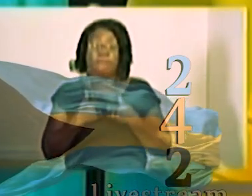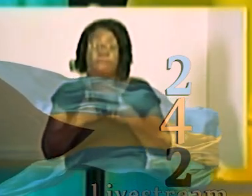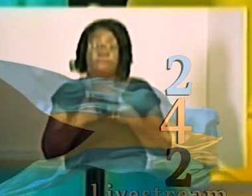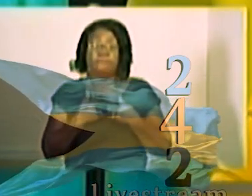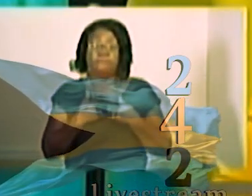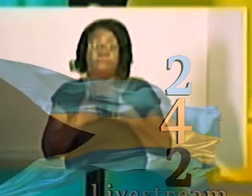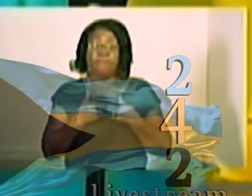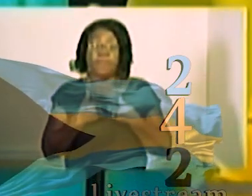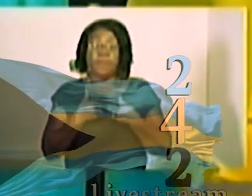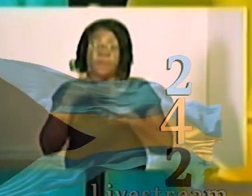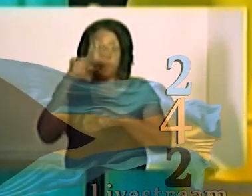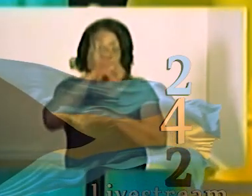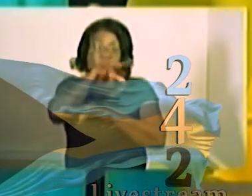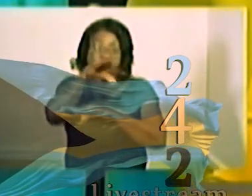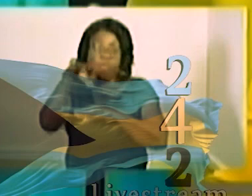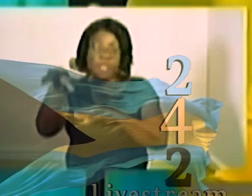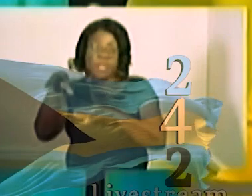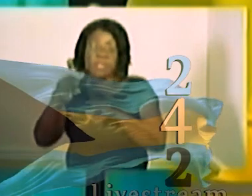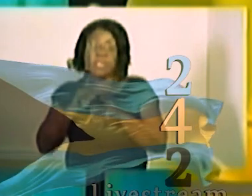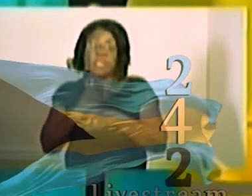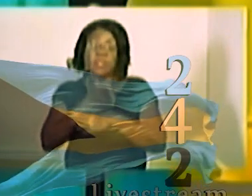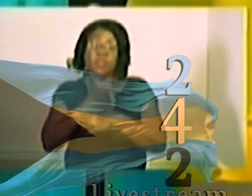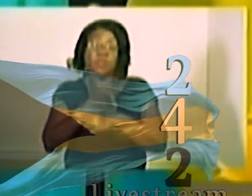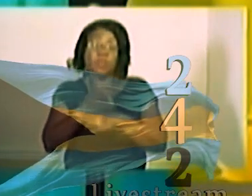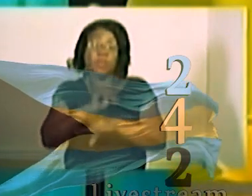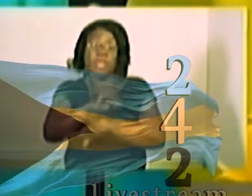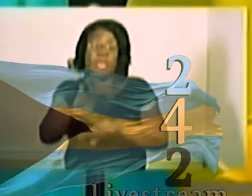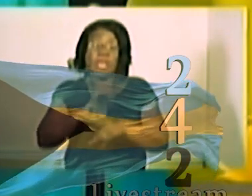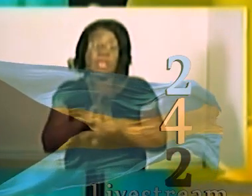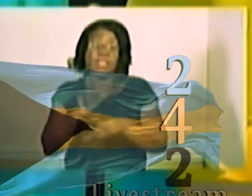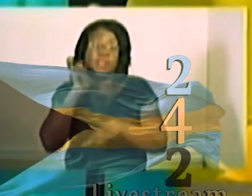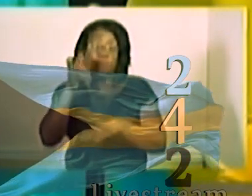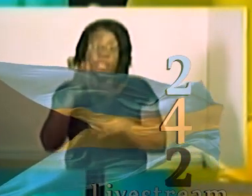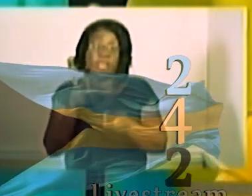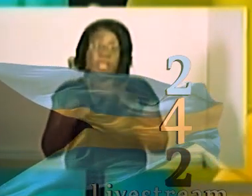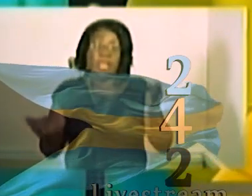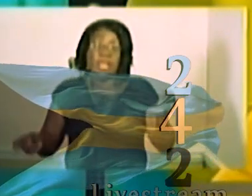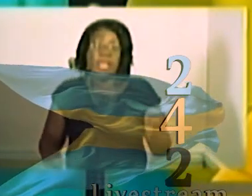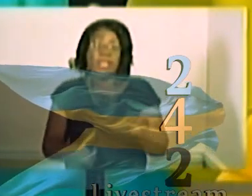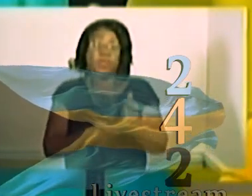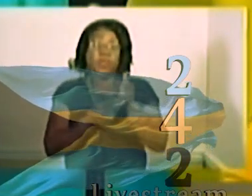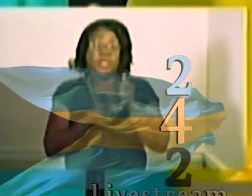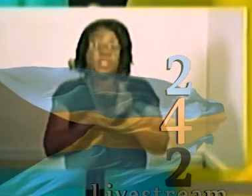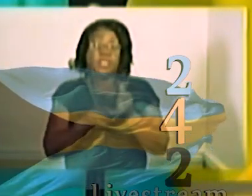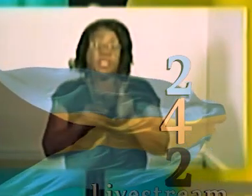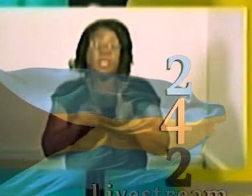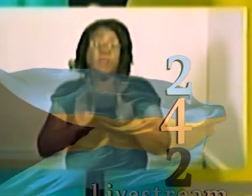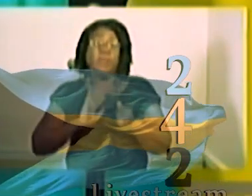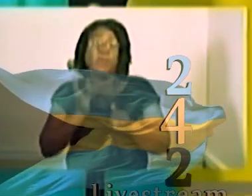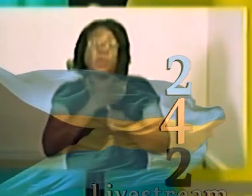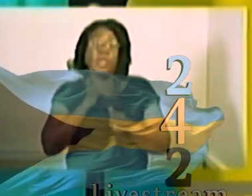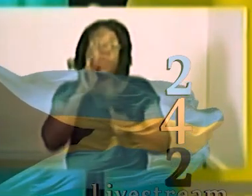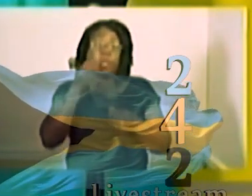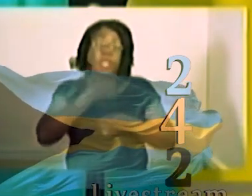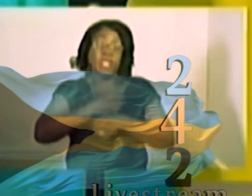our surveillance activities throughout the islands will increase. But we would change